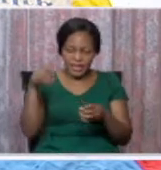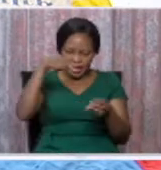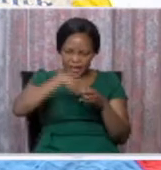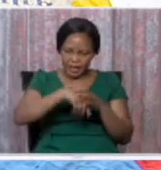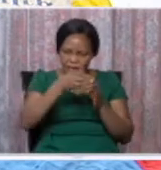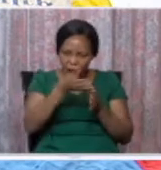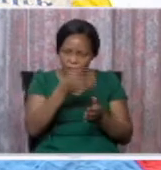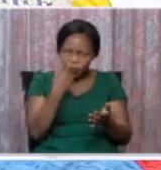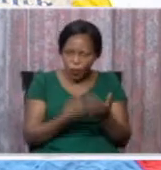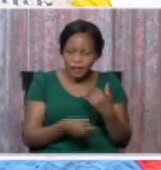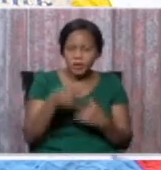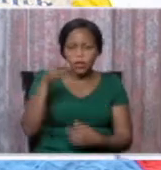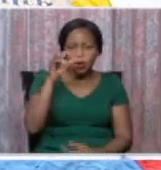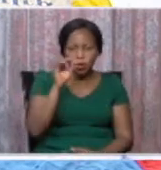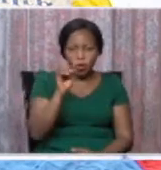testicles.